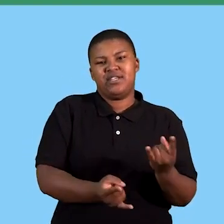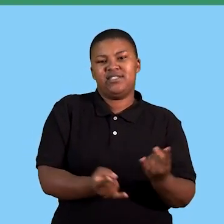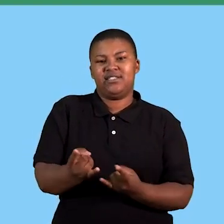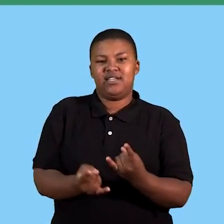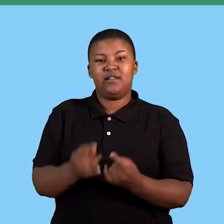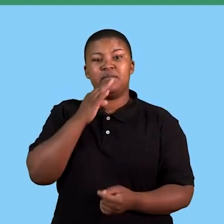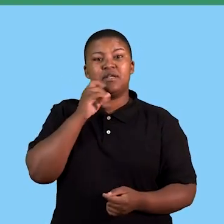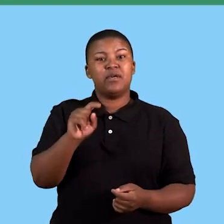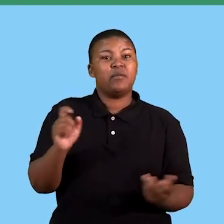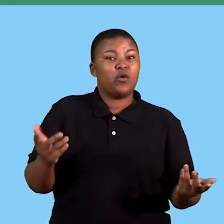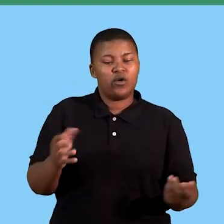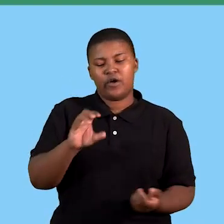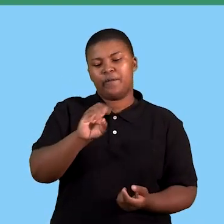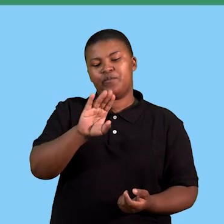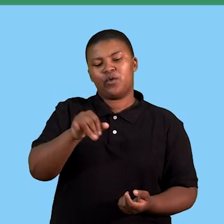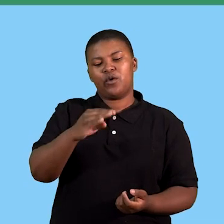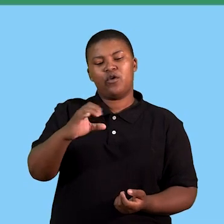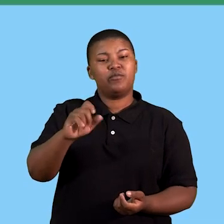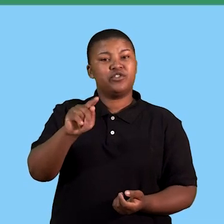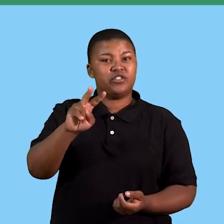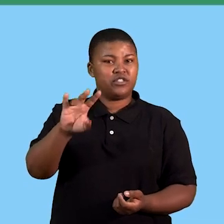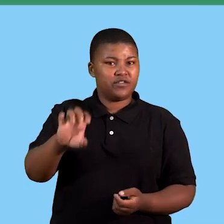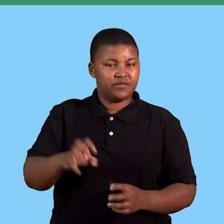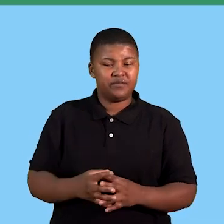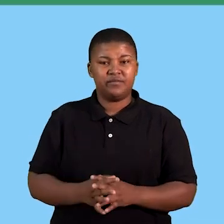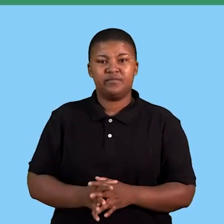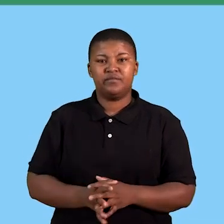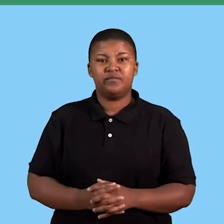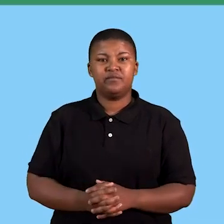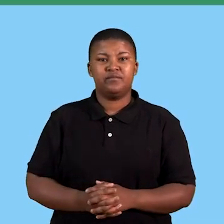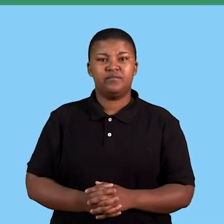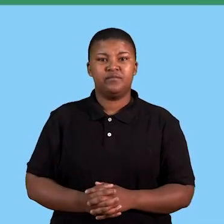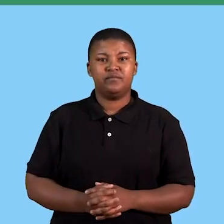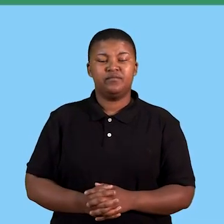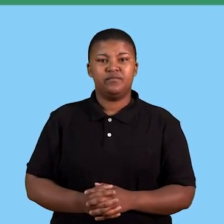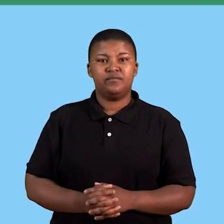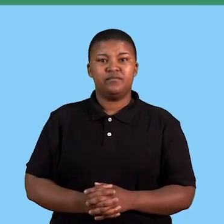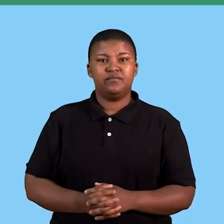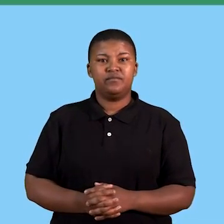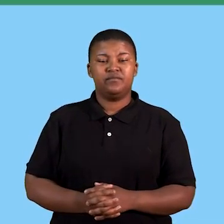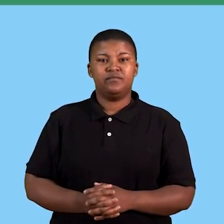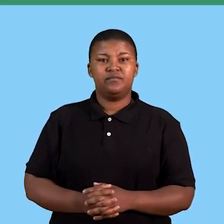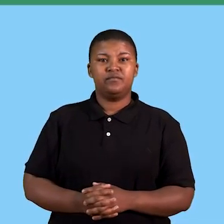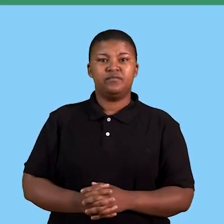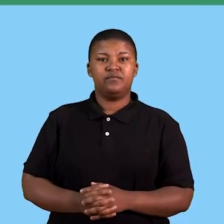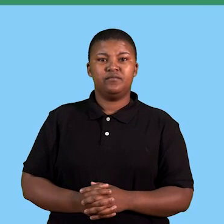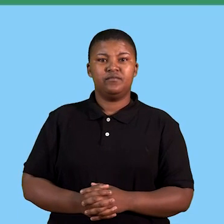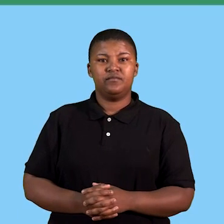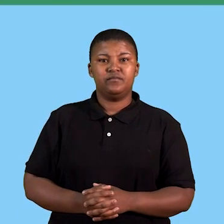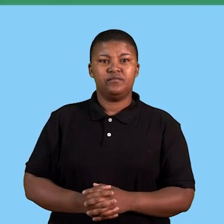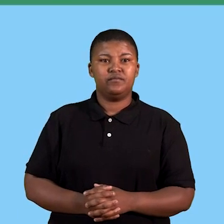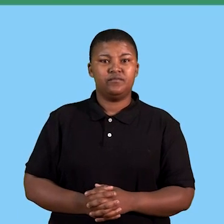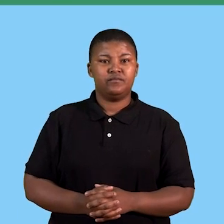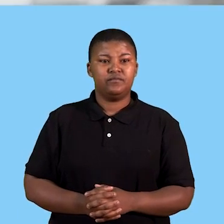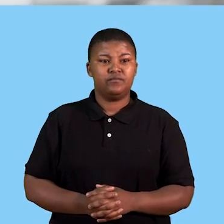sales. And therefore, this can be then classified as the objective of the business.